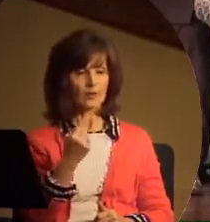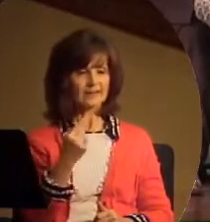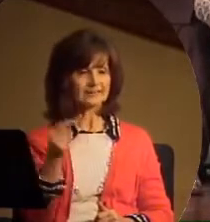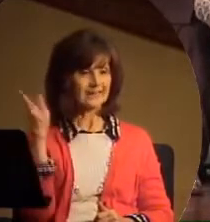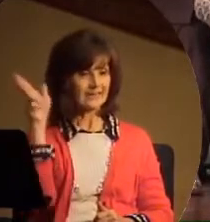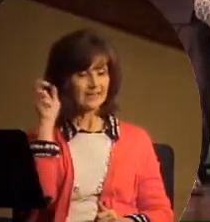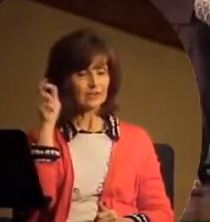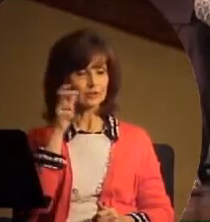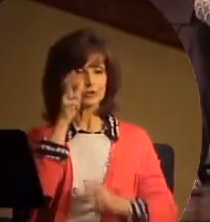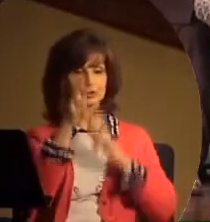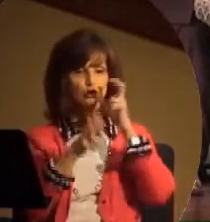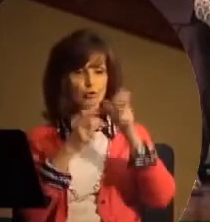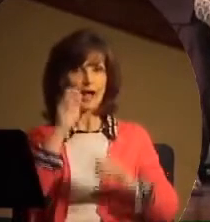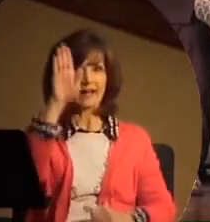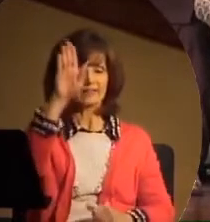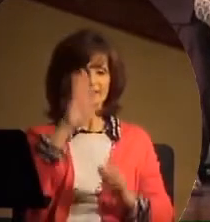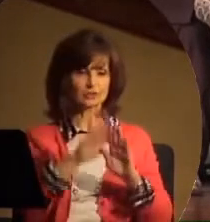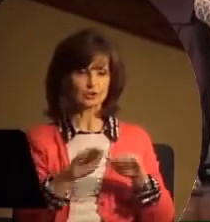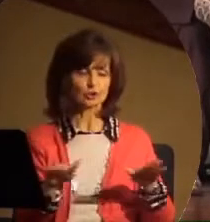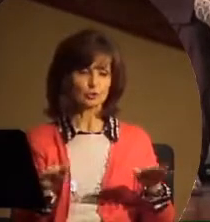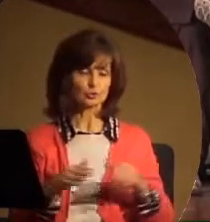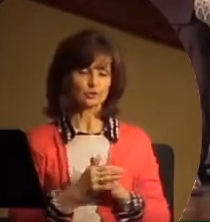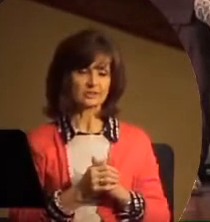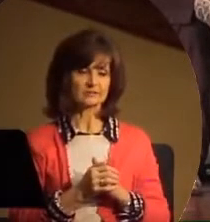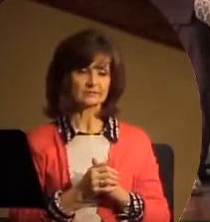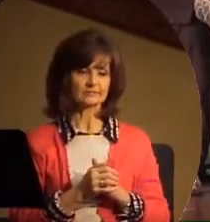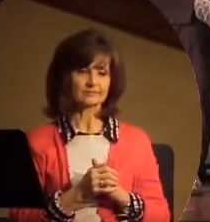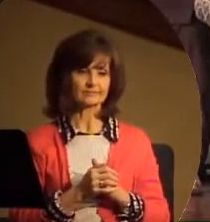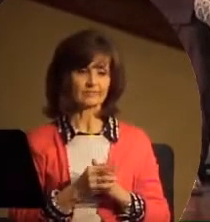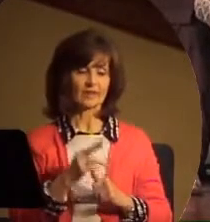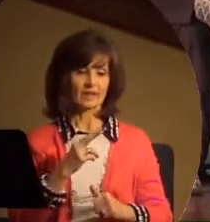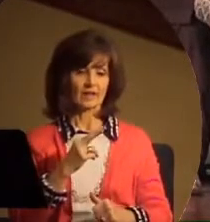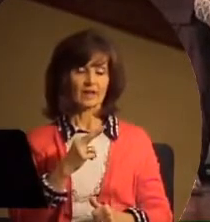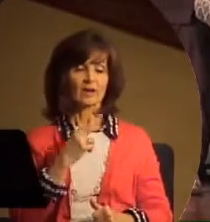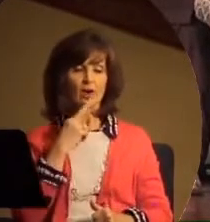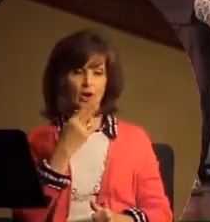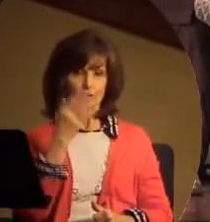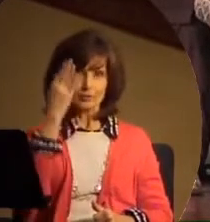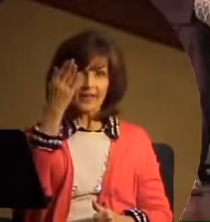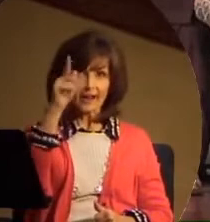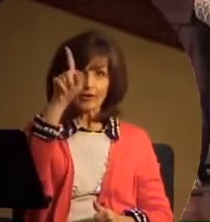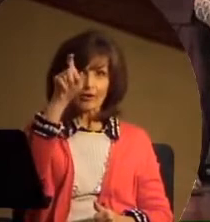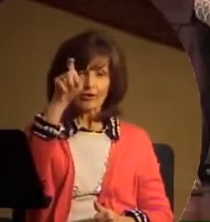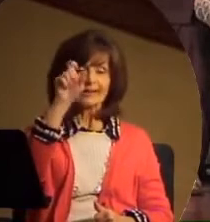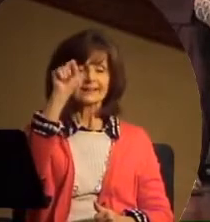cries of His children. Are you there? Yes.